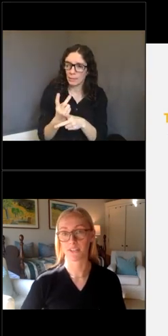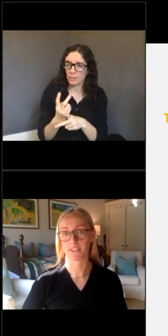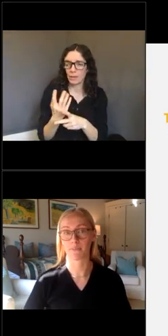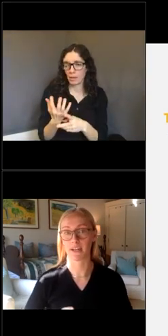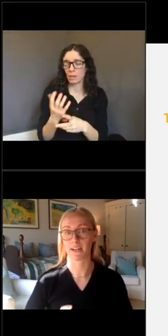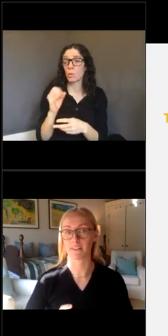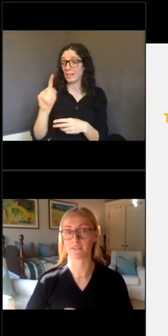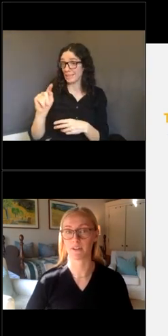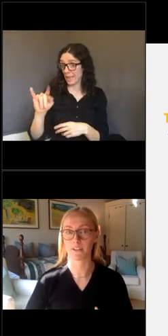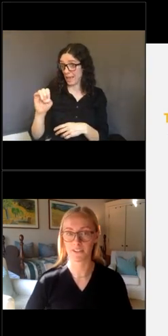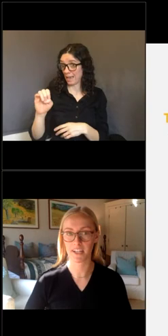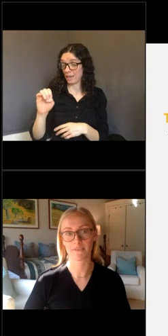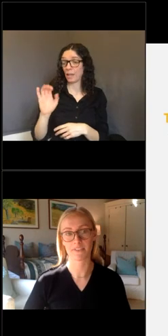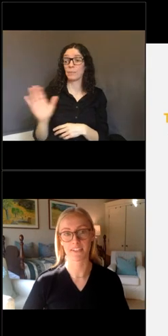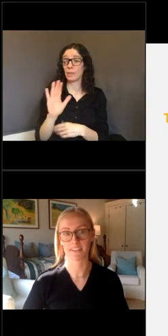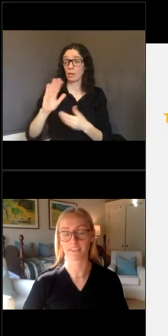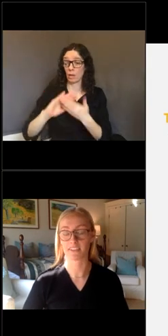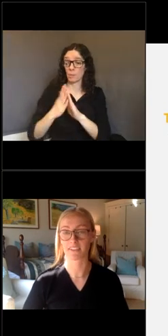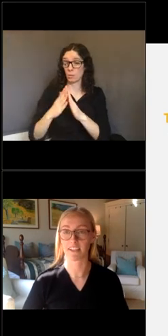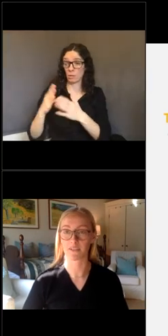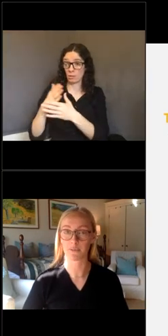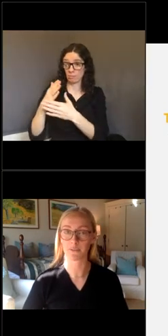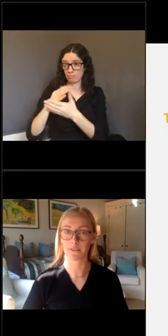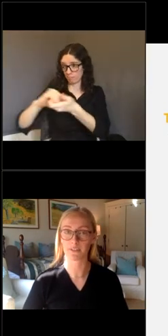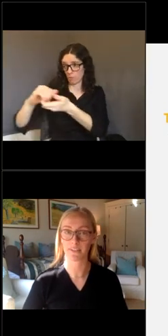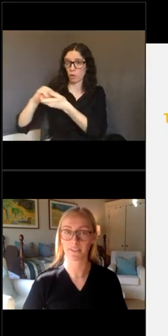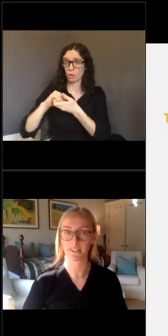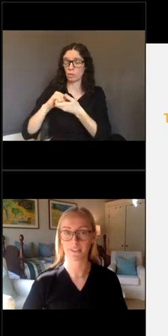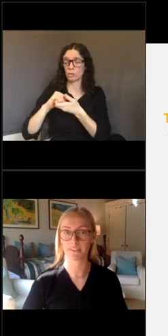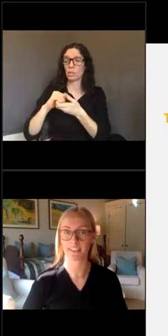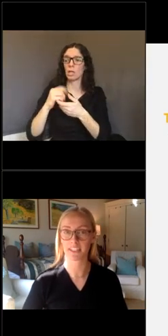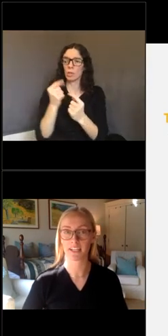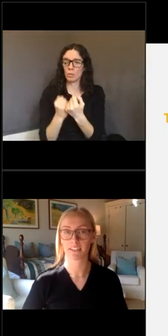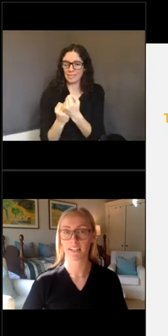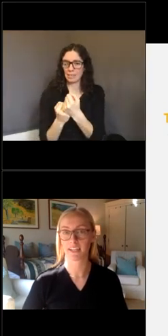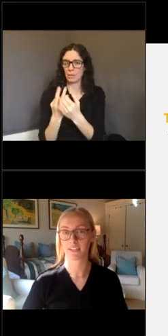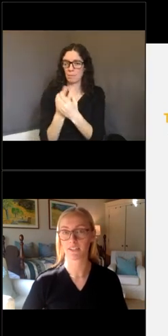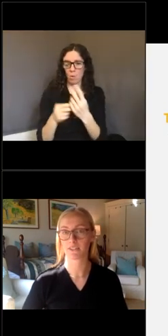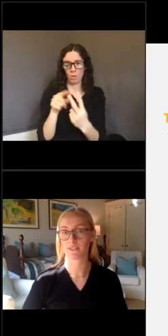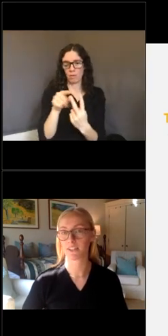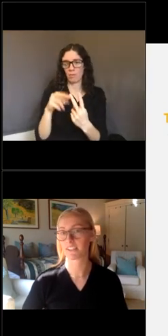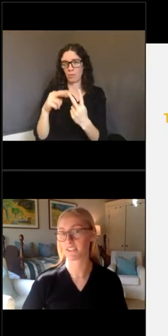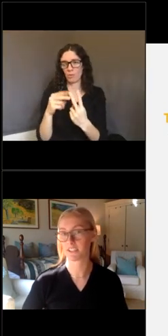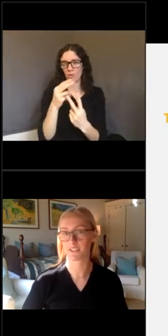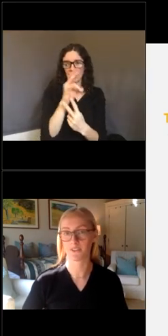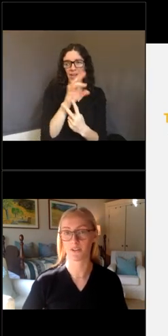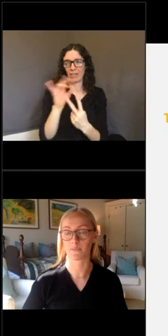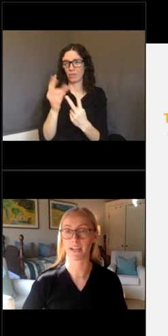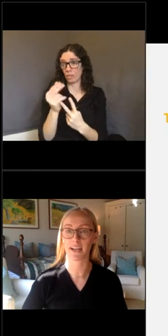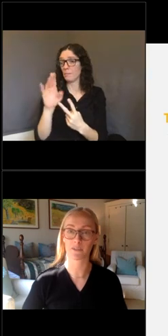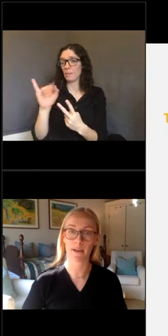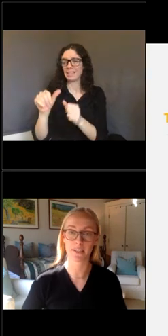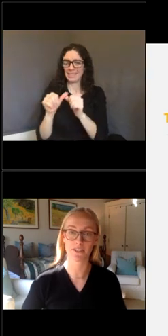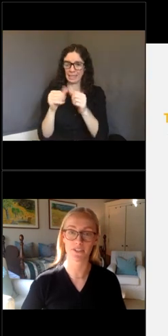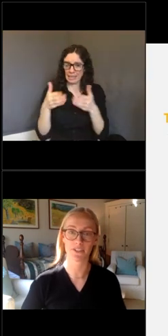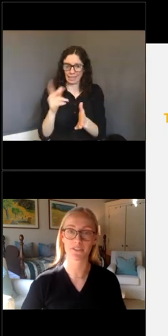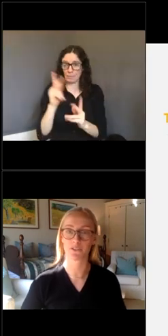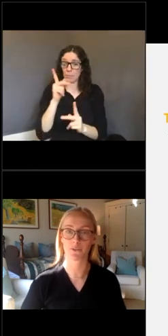do this by largely emphasizing sustainable livelihoods, like transitions from